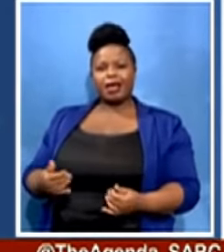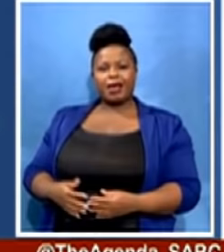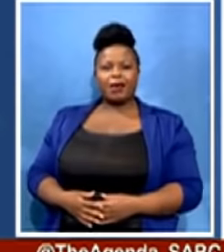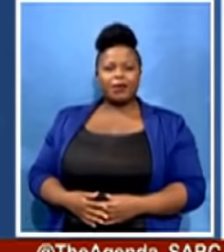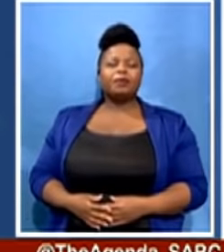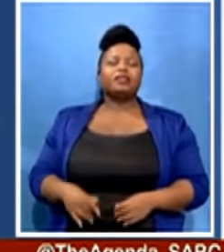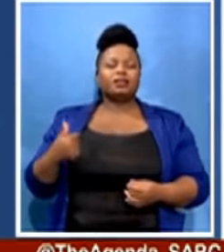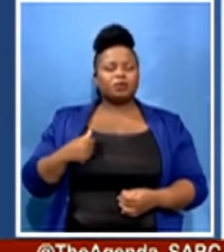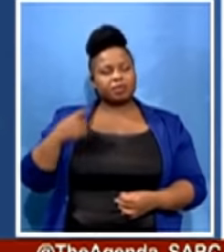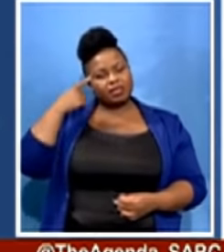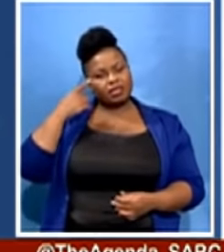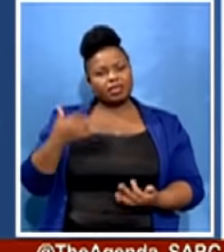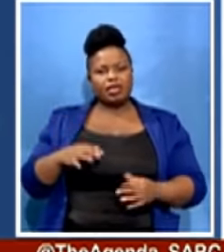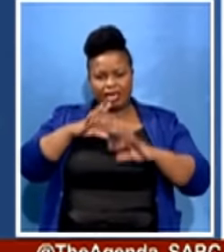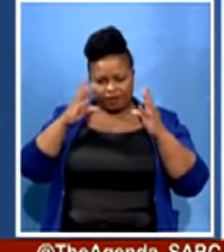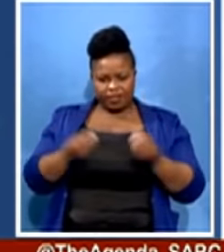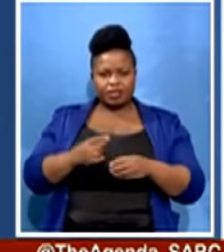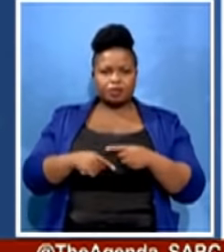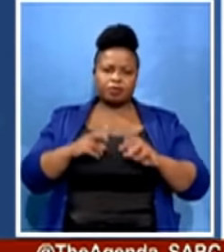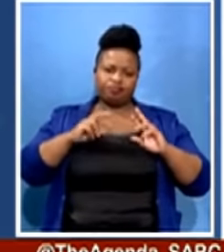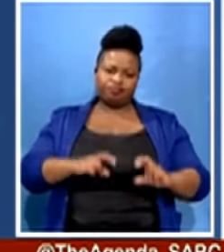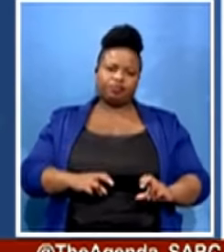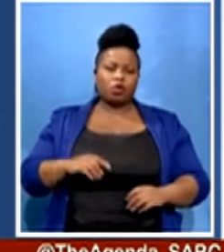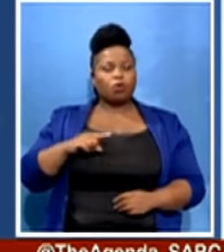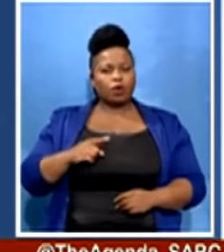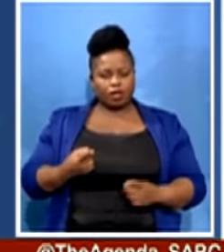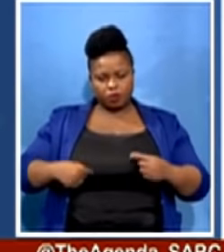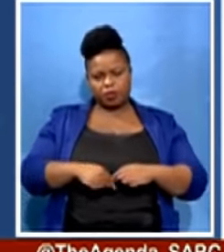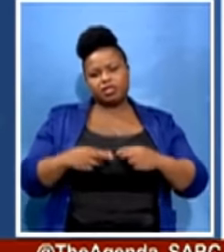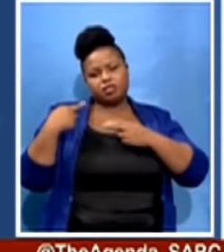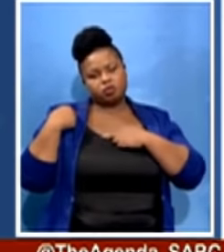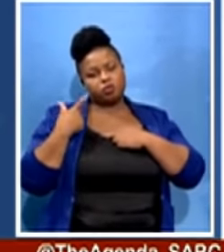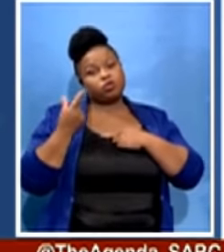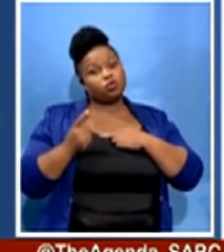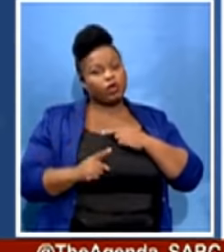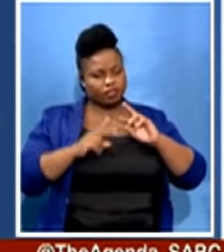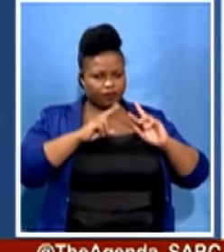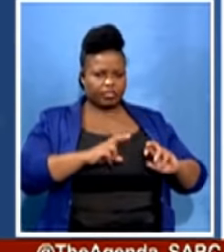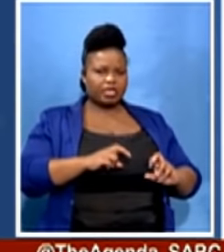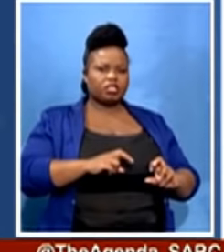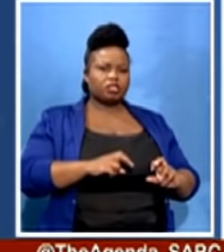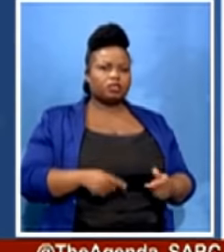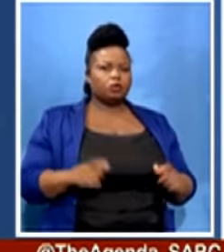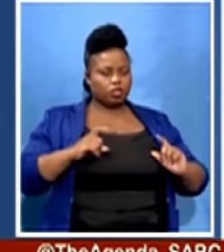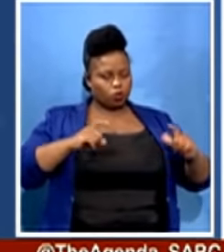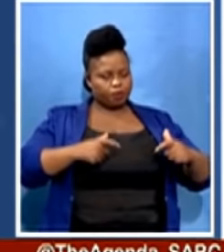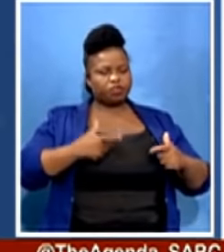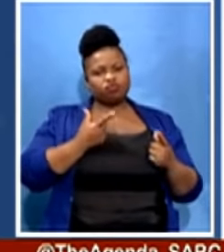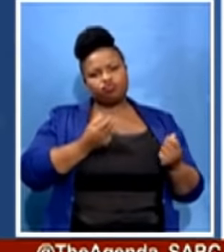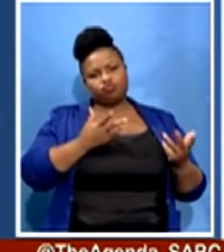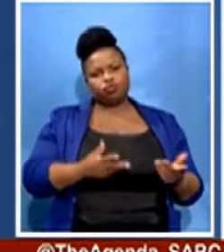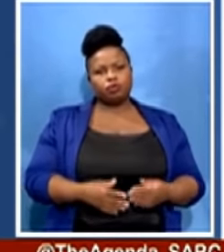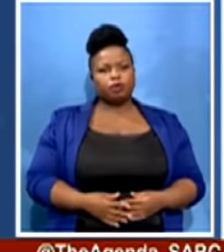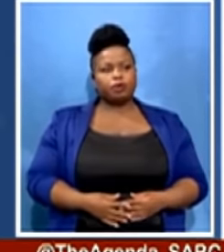investigations because we are an investigations commission. But I can't tell you